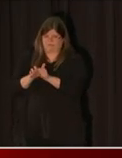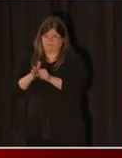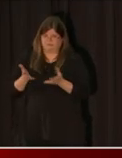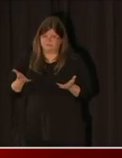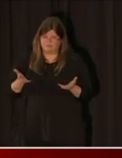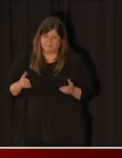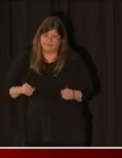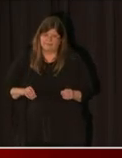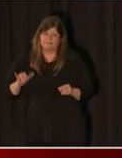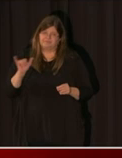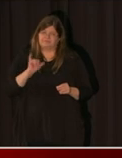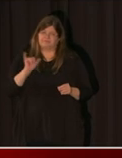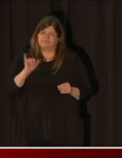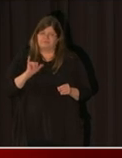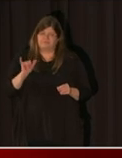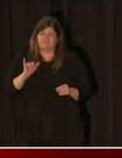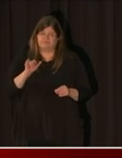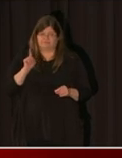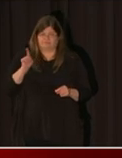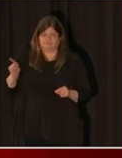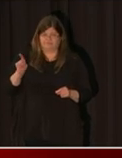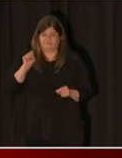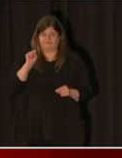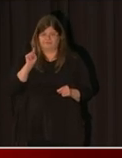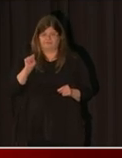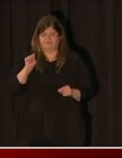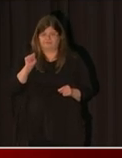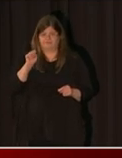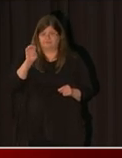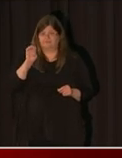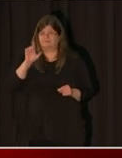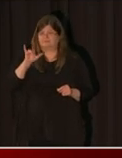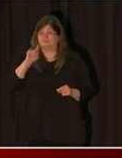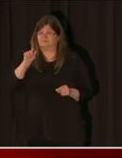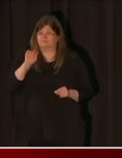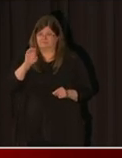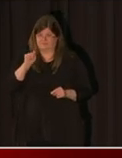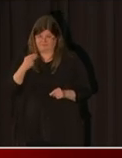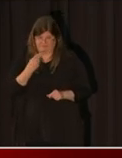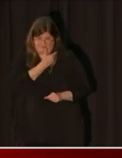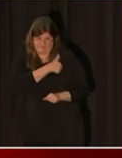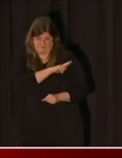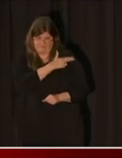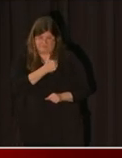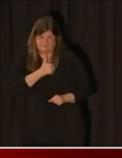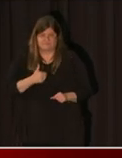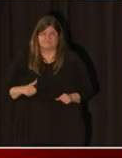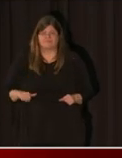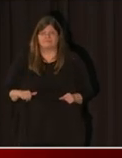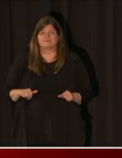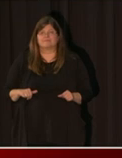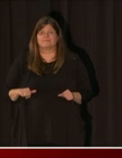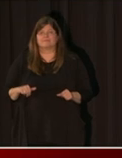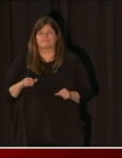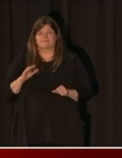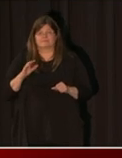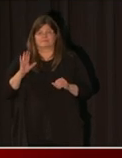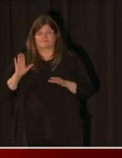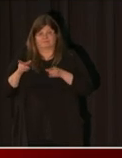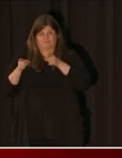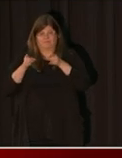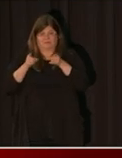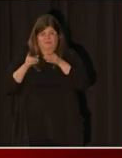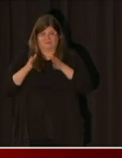St. Elizabeth's Hospital. As my executive lead on these issues, Director Lacey will